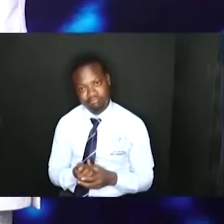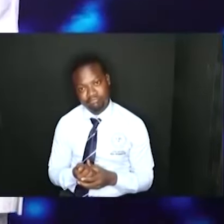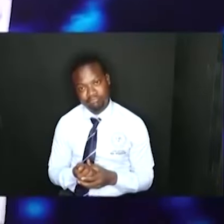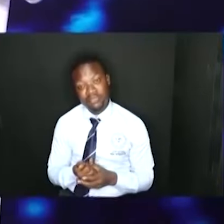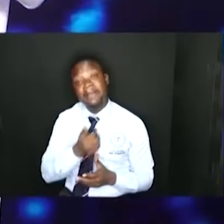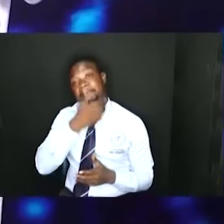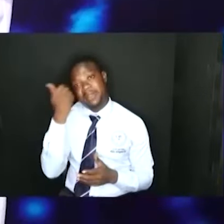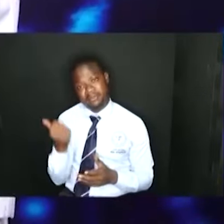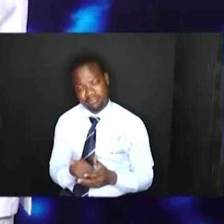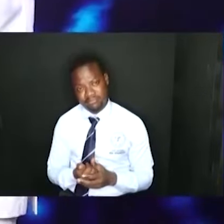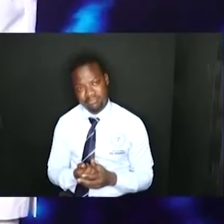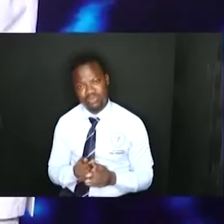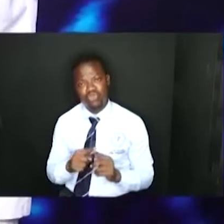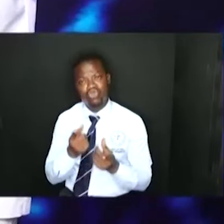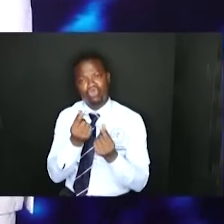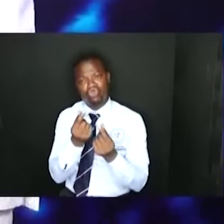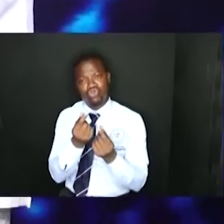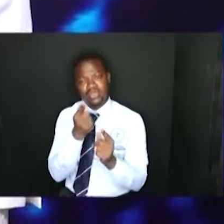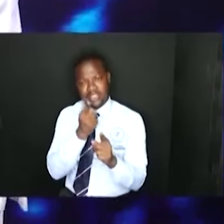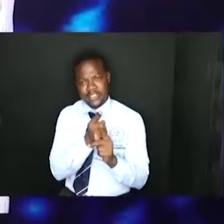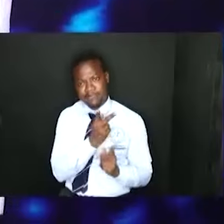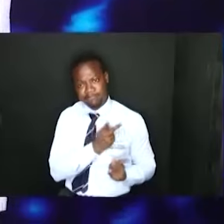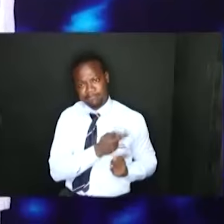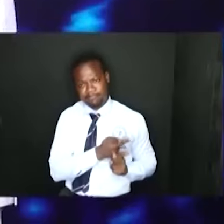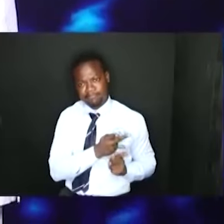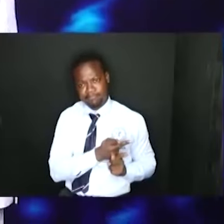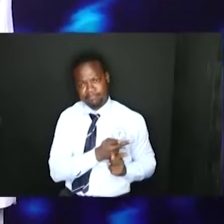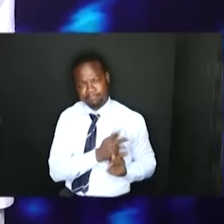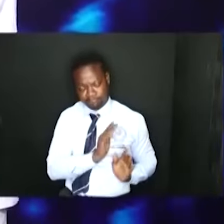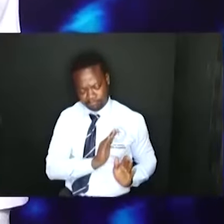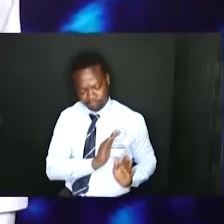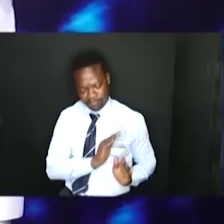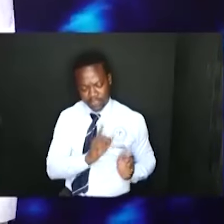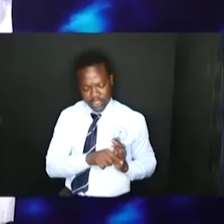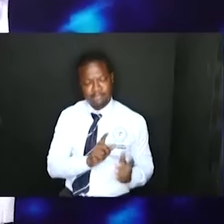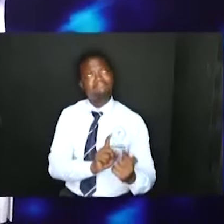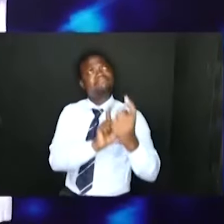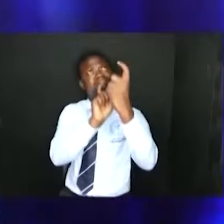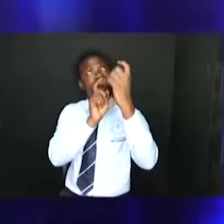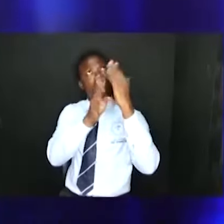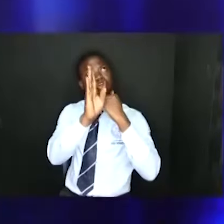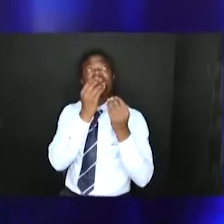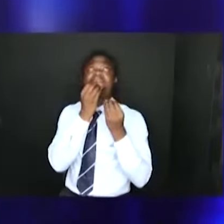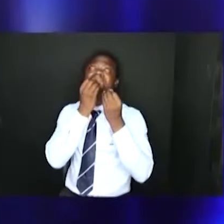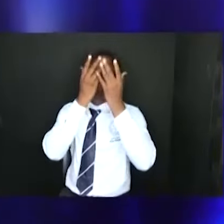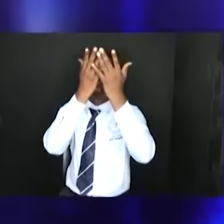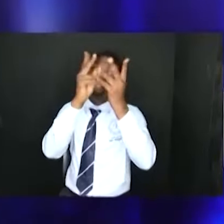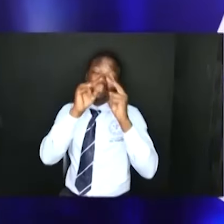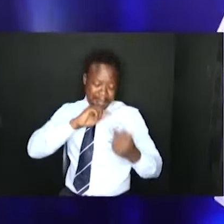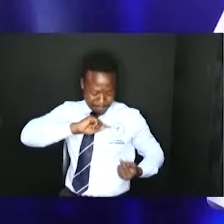better. So you keep it. Talk to God. And let go the